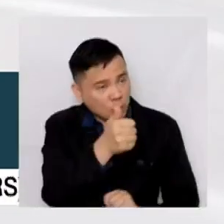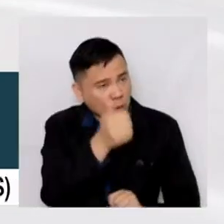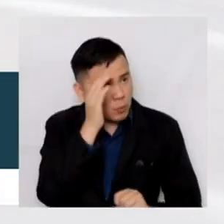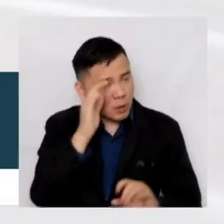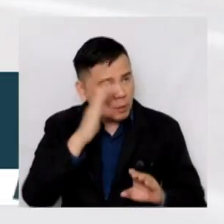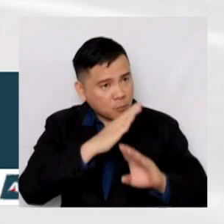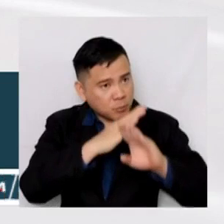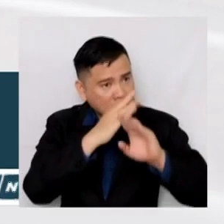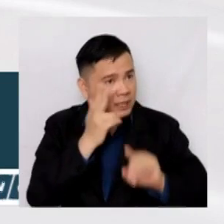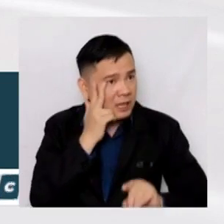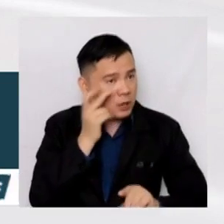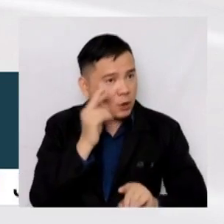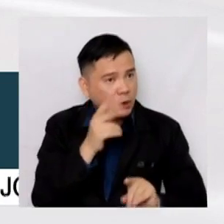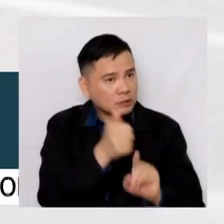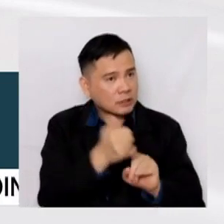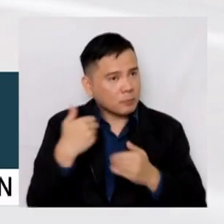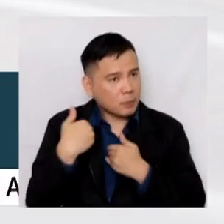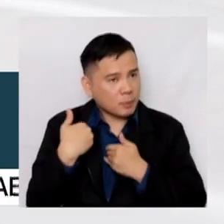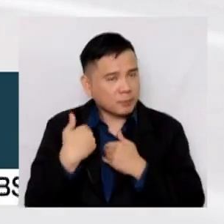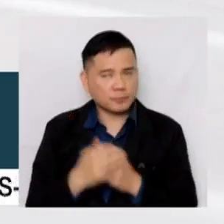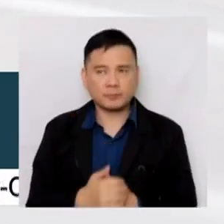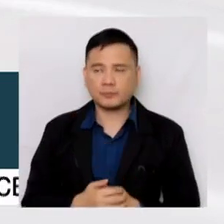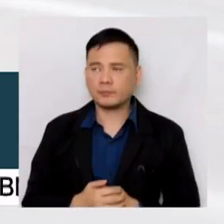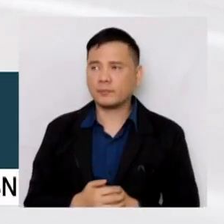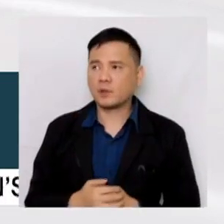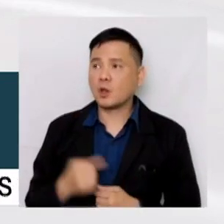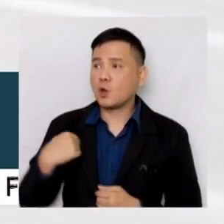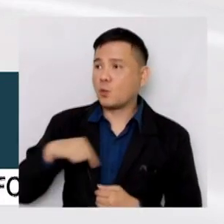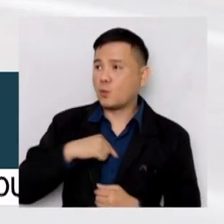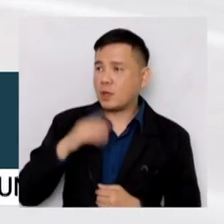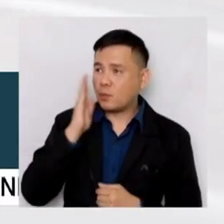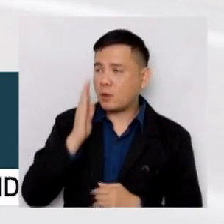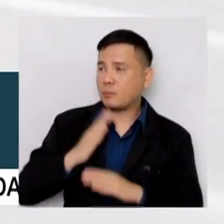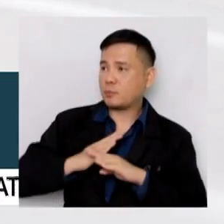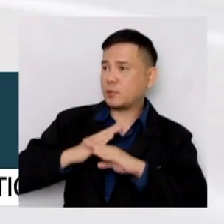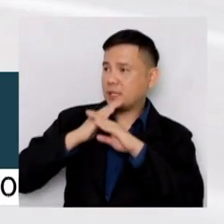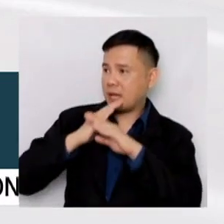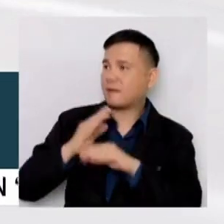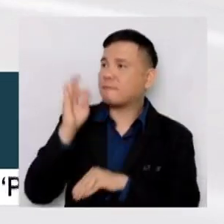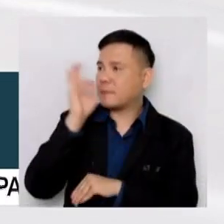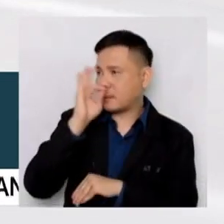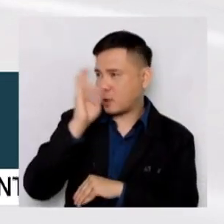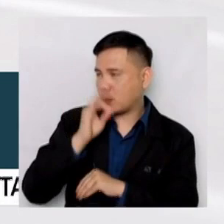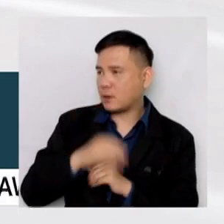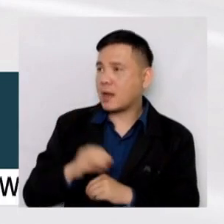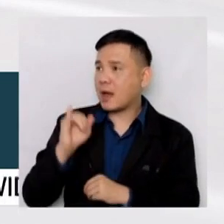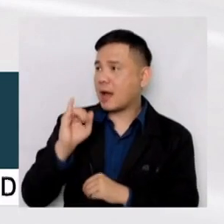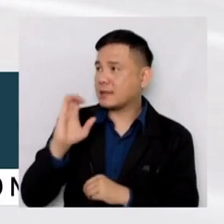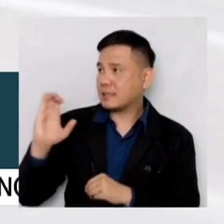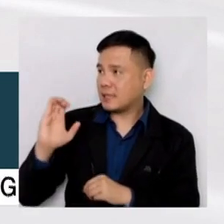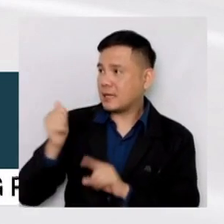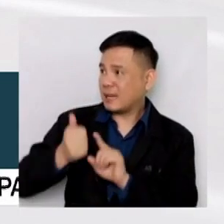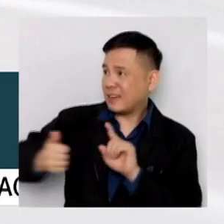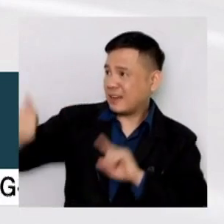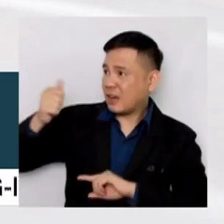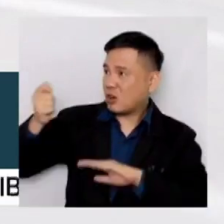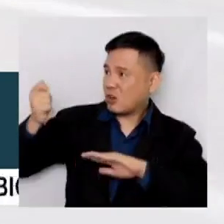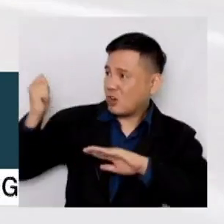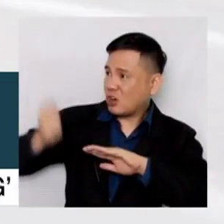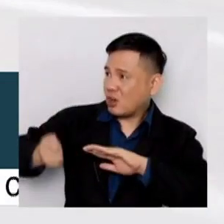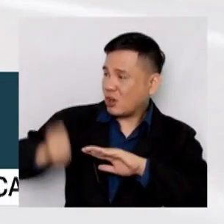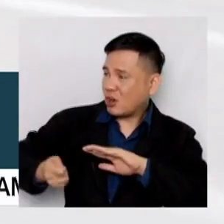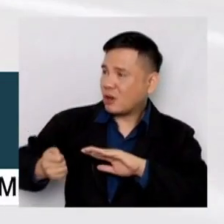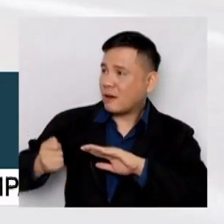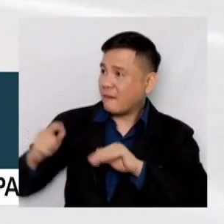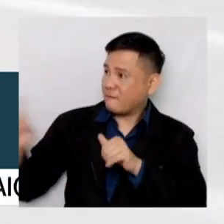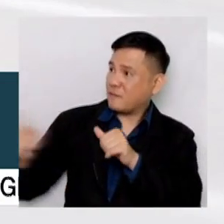him to account? We will protect citizens. ICC is not a court of first resort. It is a court of last resort. Our